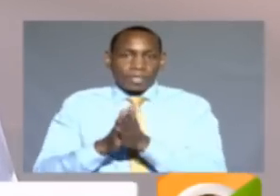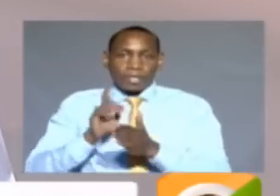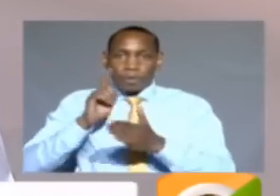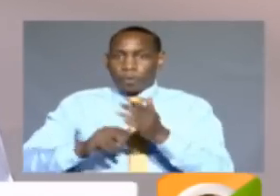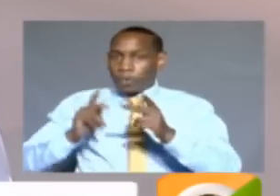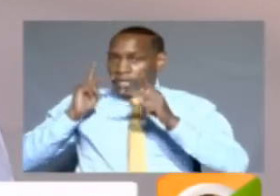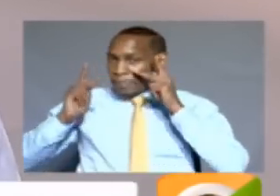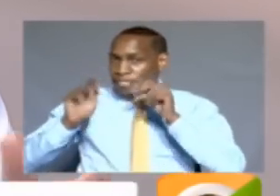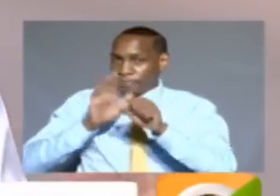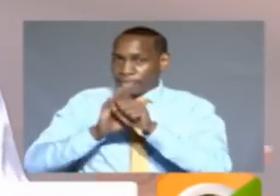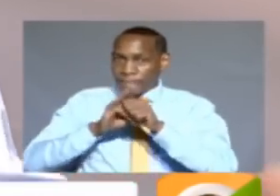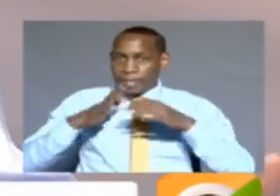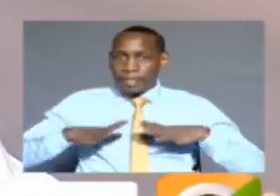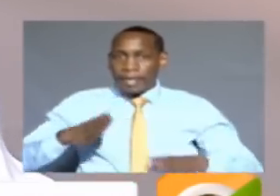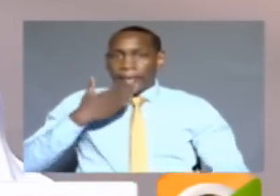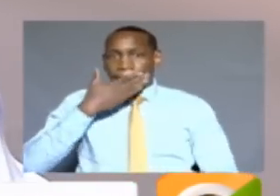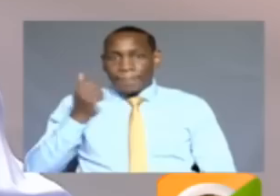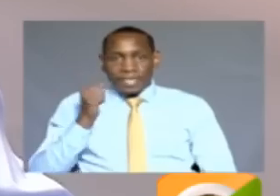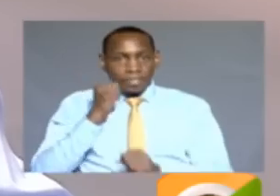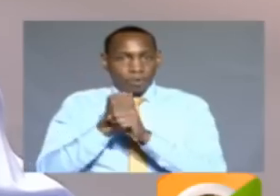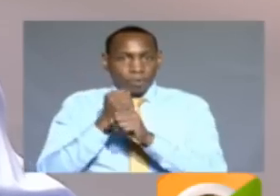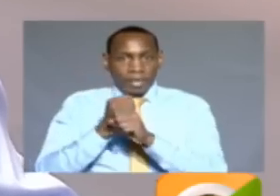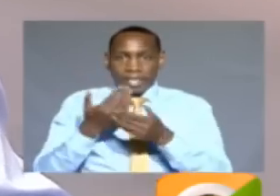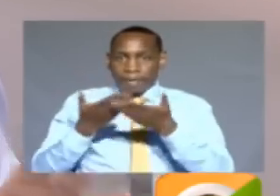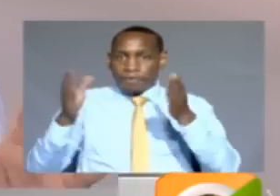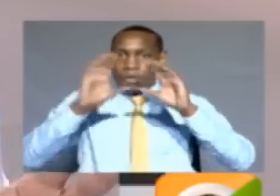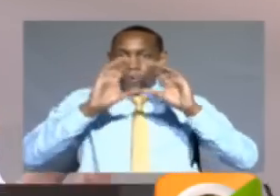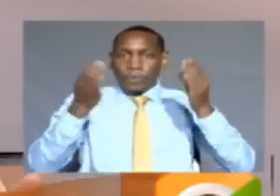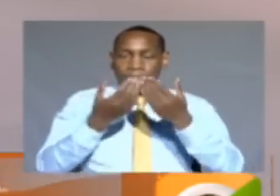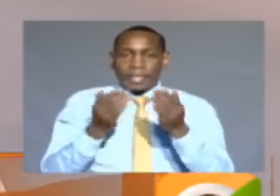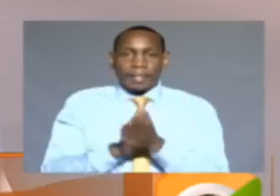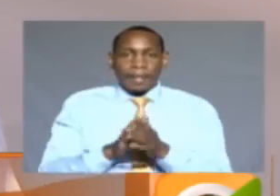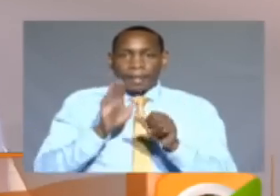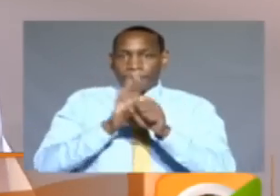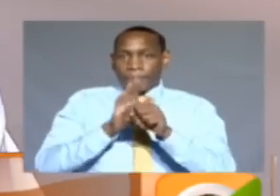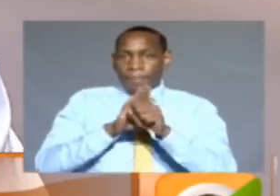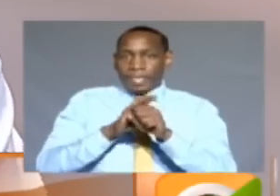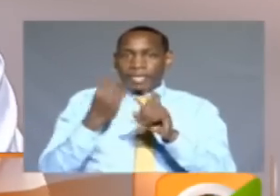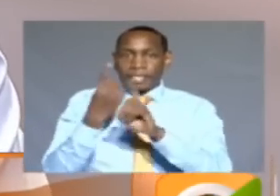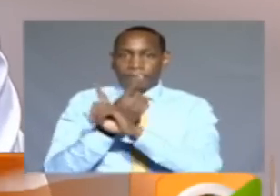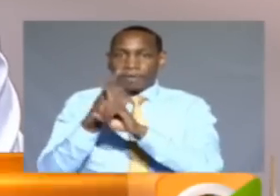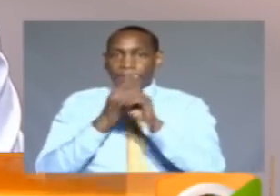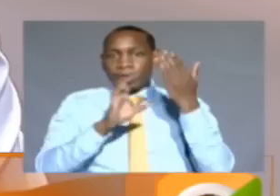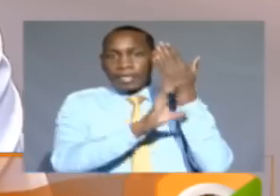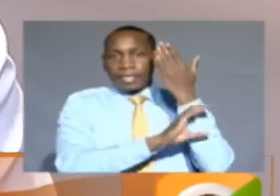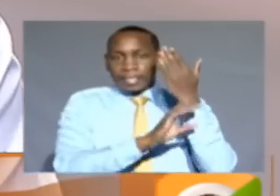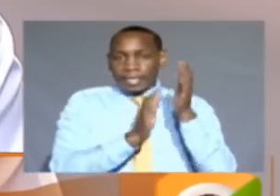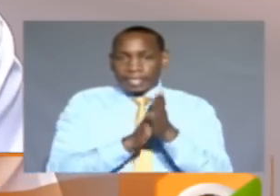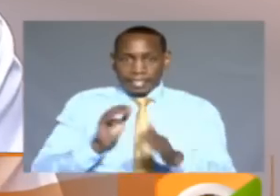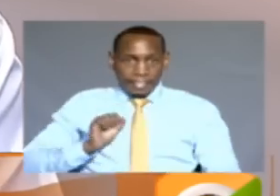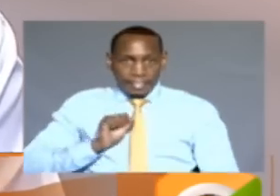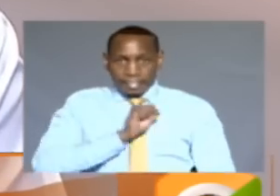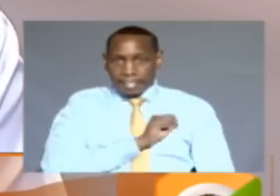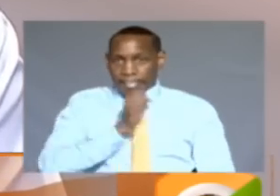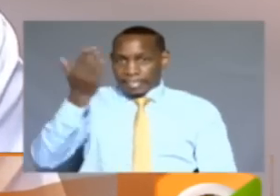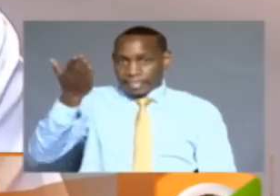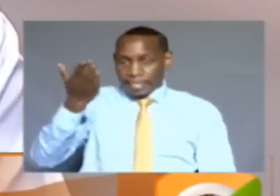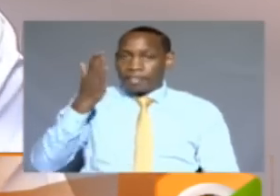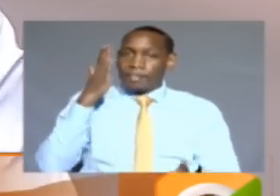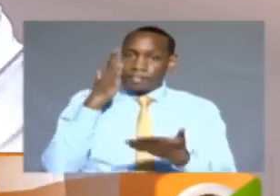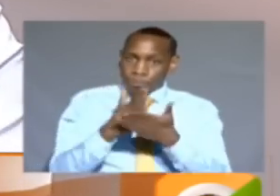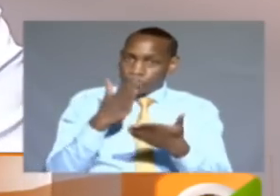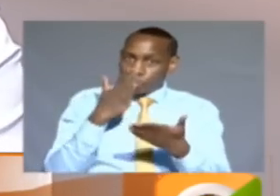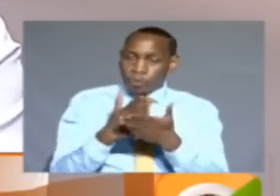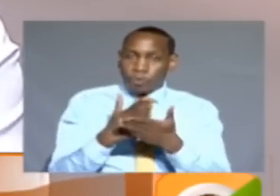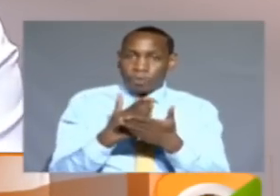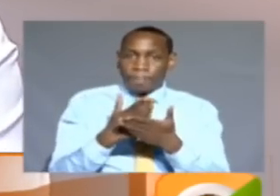perceived by most people as best practice around mm-hmm. the world. So in many jurisdictions, you find that the Senate is clearly, without a doubt,